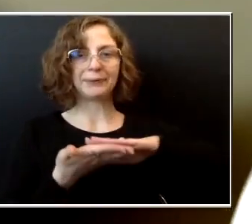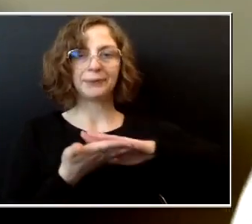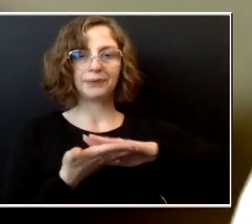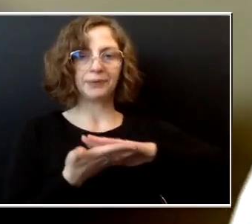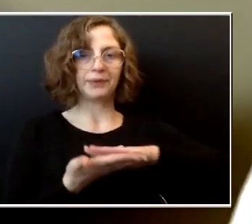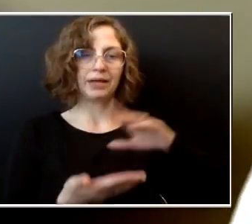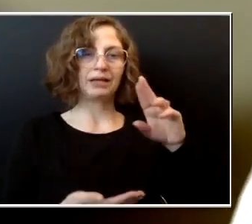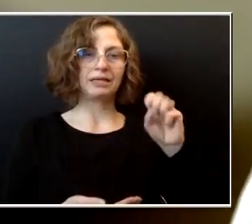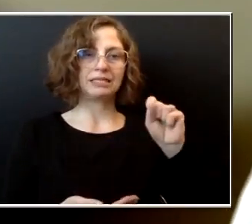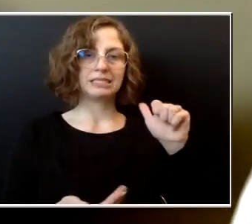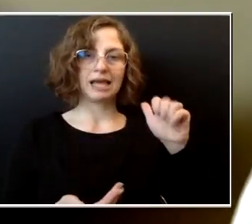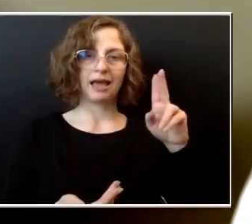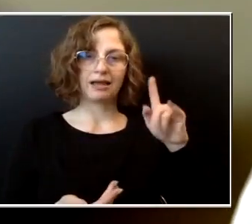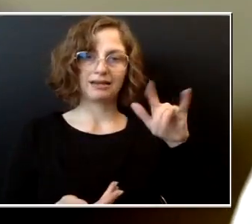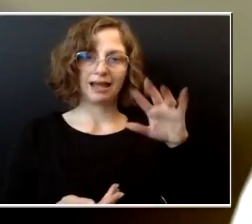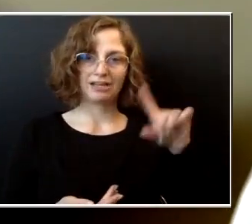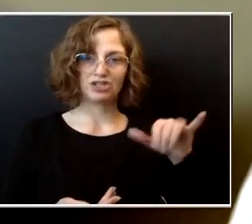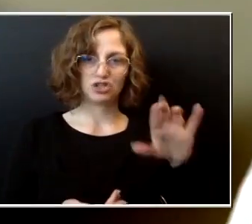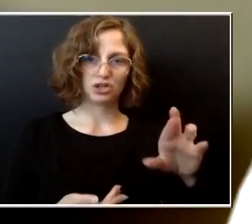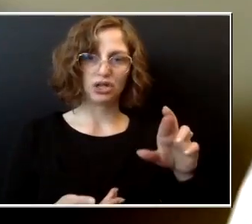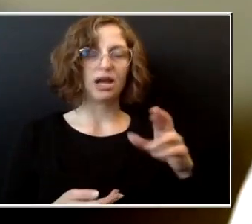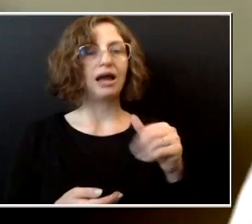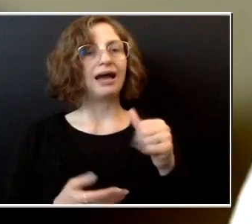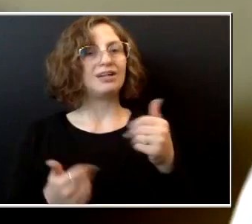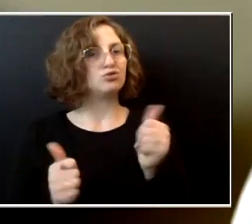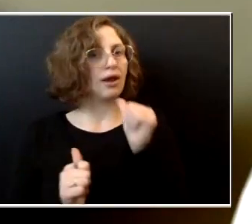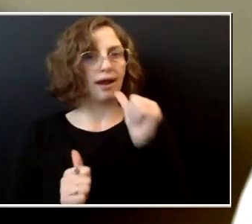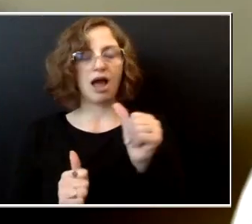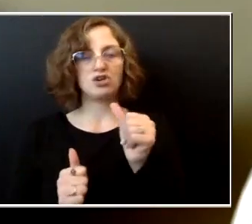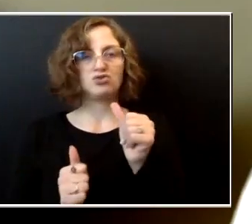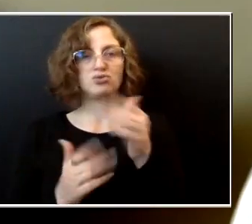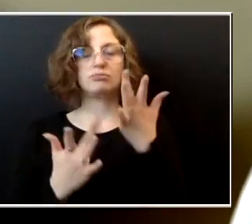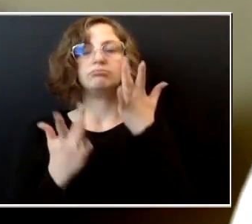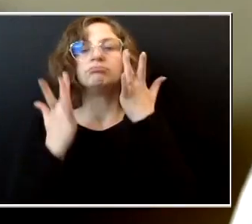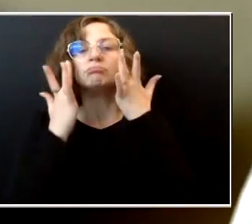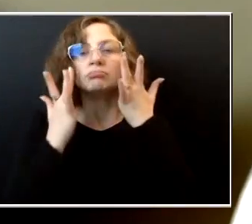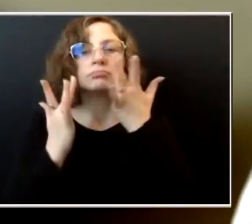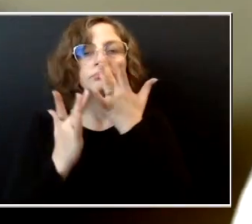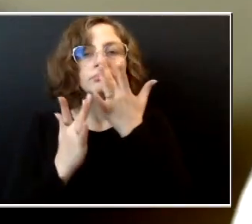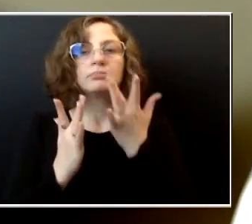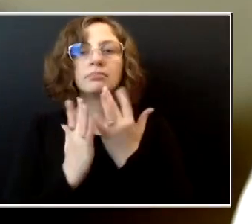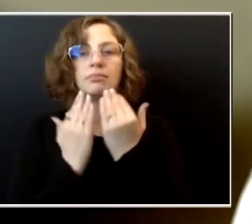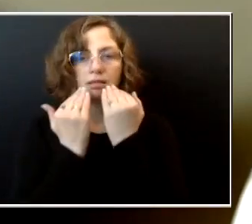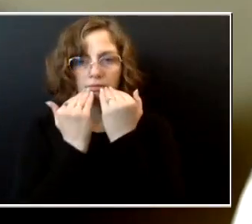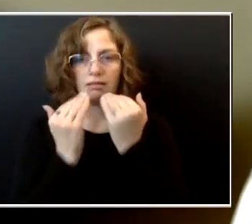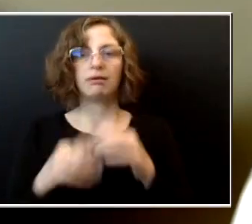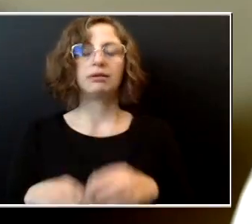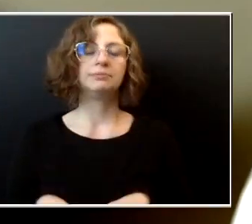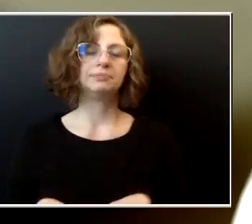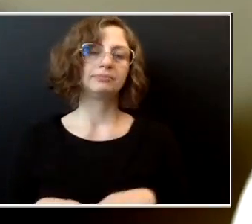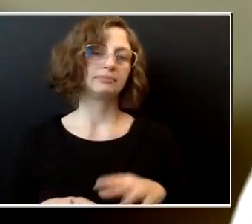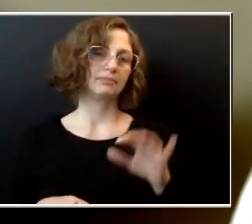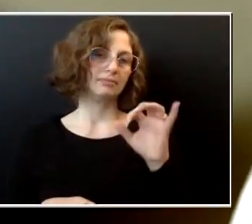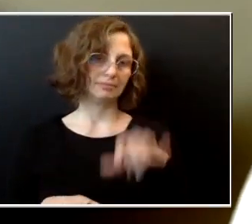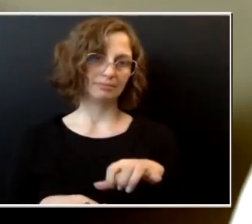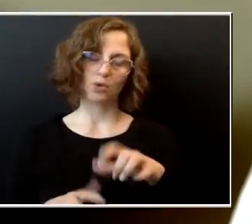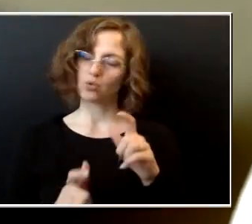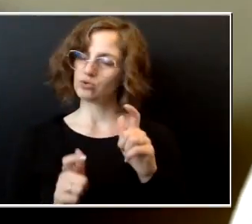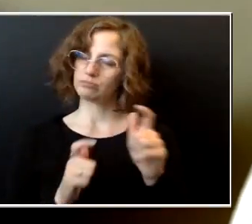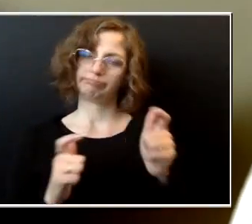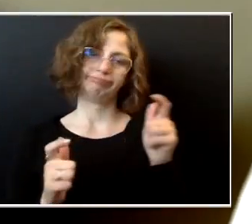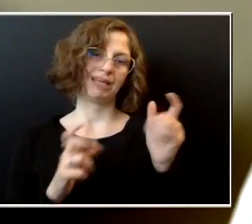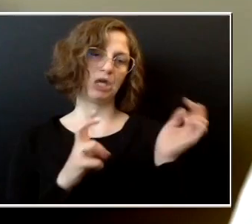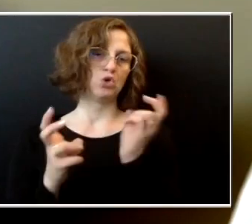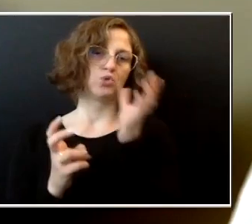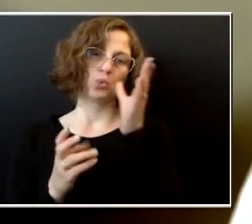in your eyes, your nose, your mouth. So I think those are the big issues that will hopefully keep people well. And obviously we